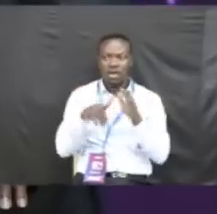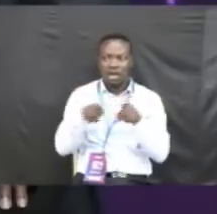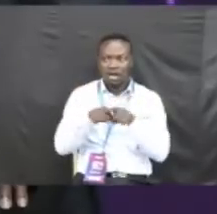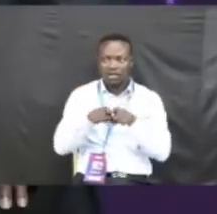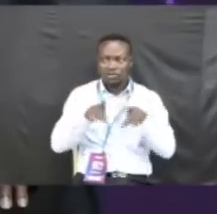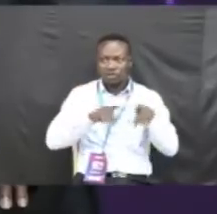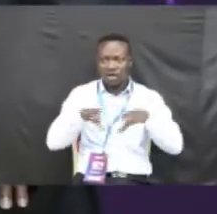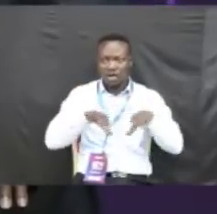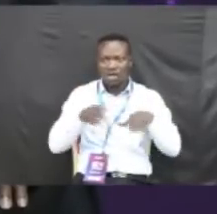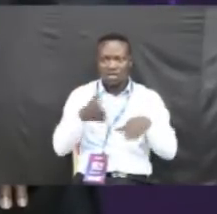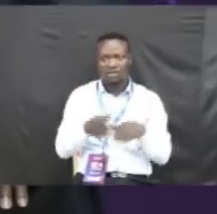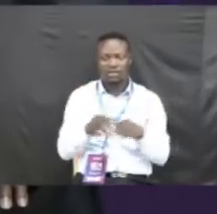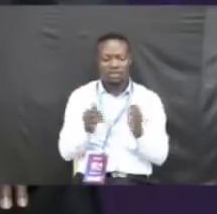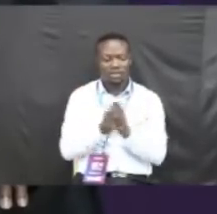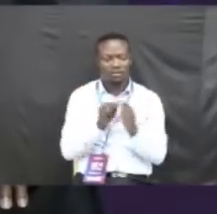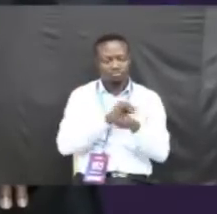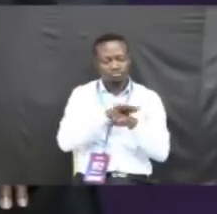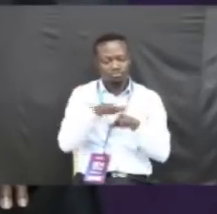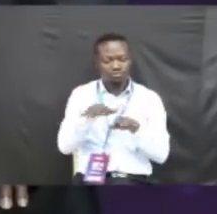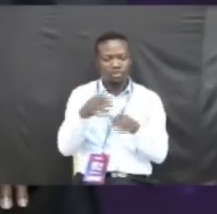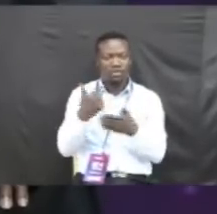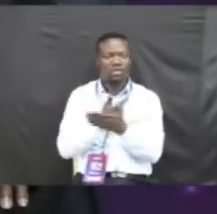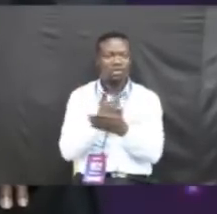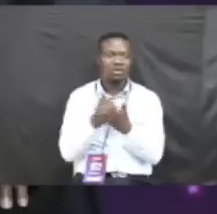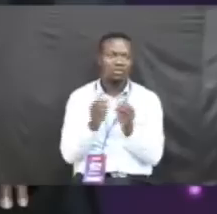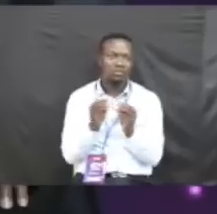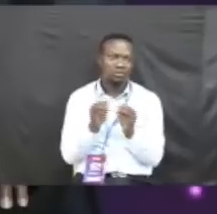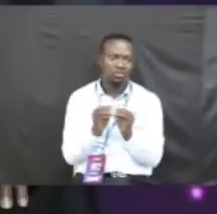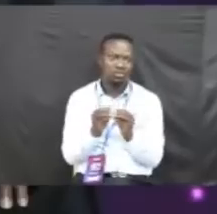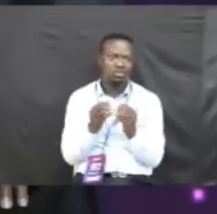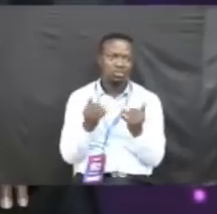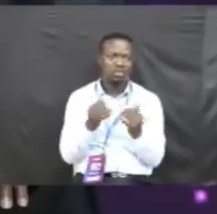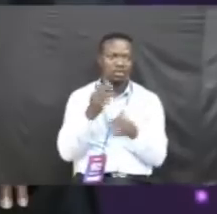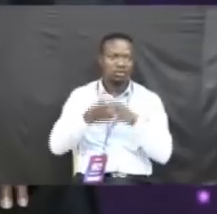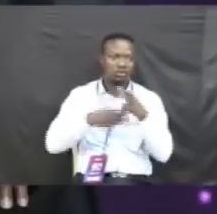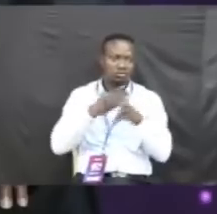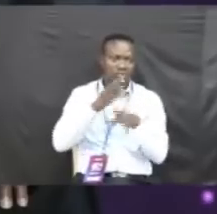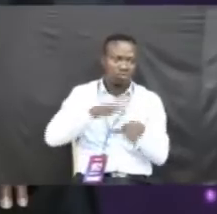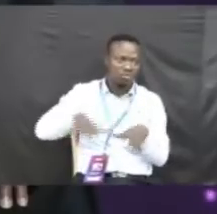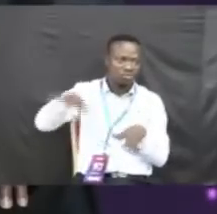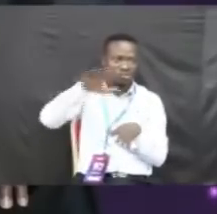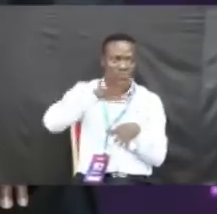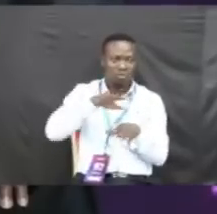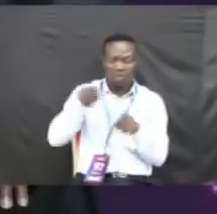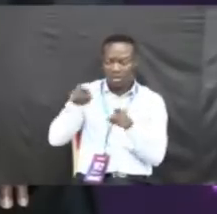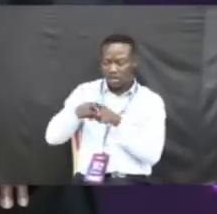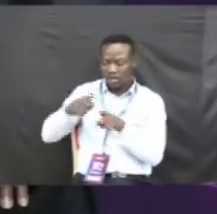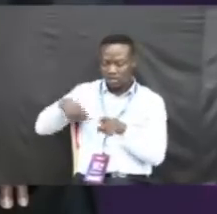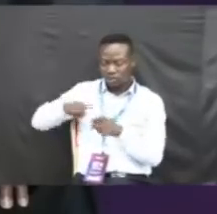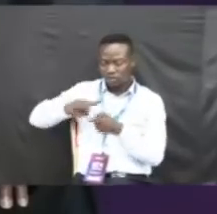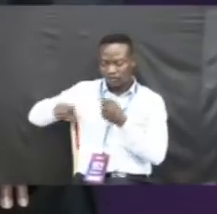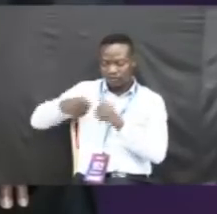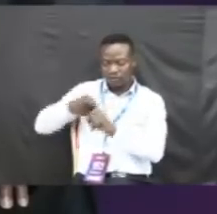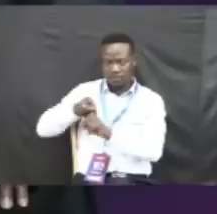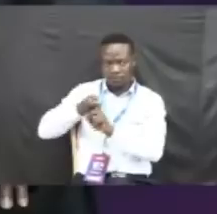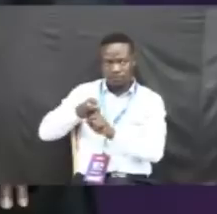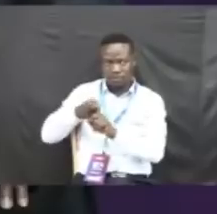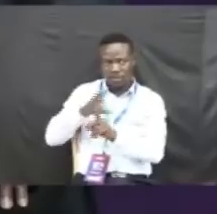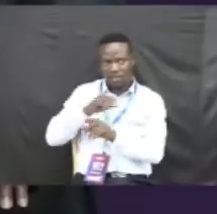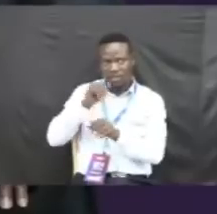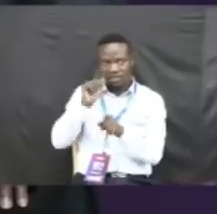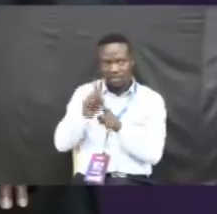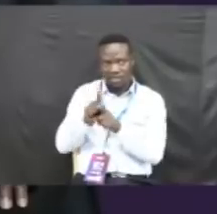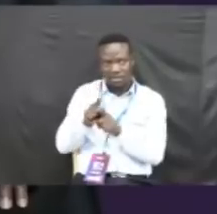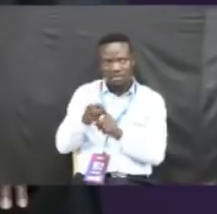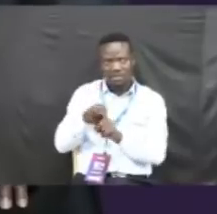only to impact the nation of Ghana but around the world. And we as your friends, as your uh sister